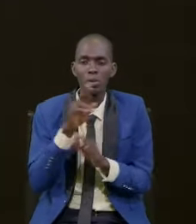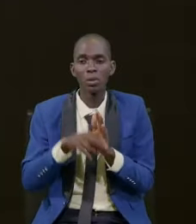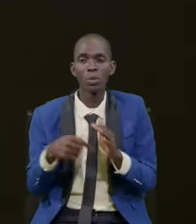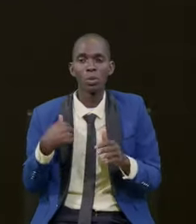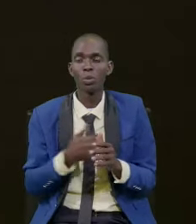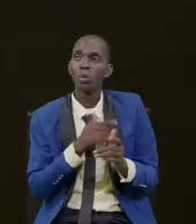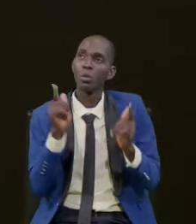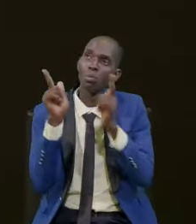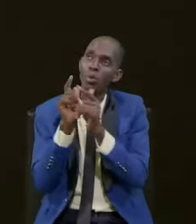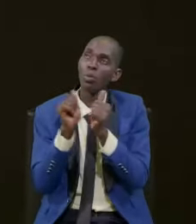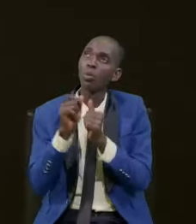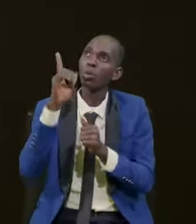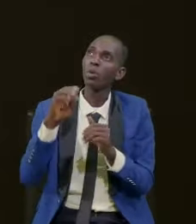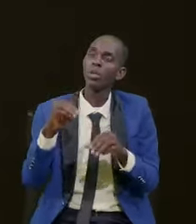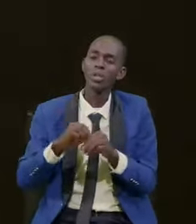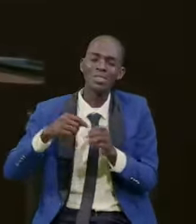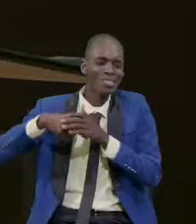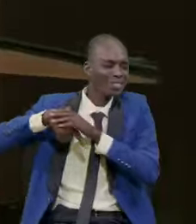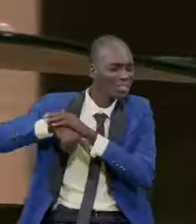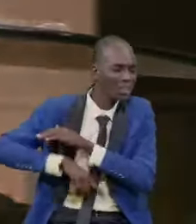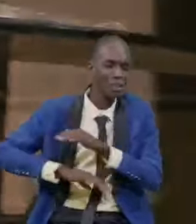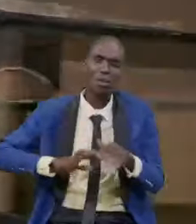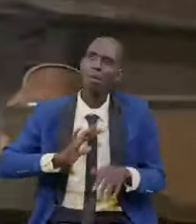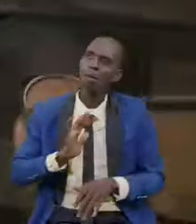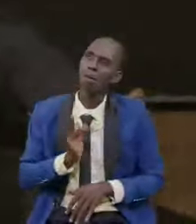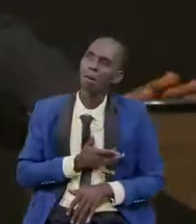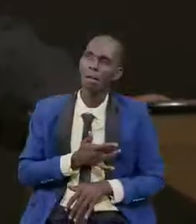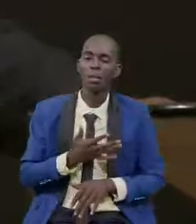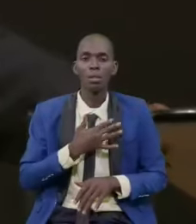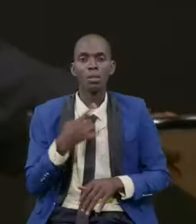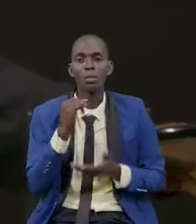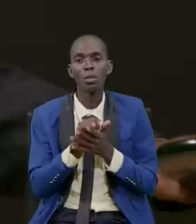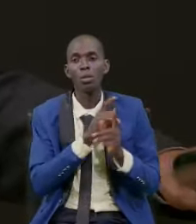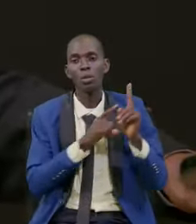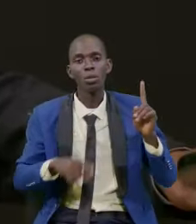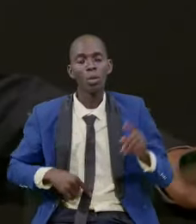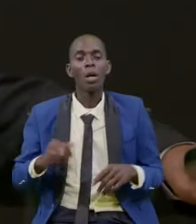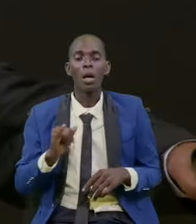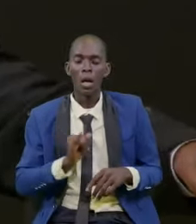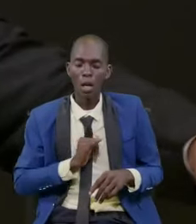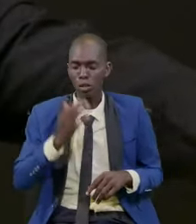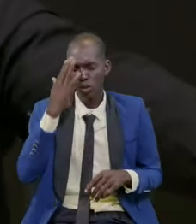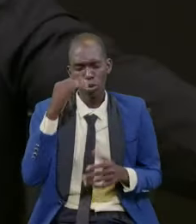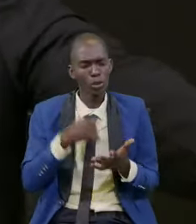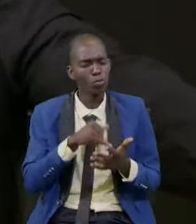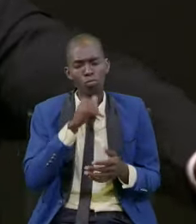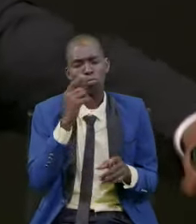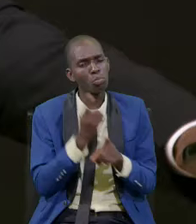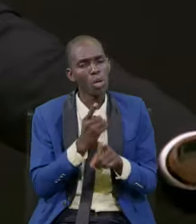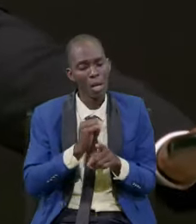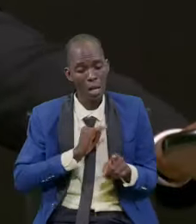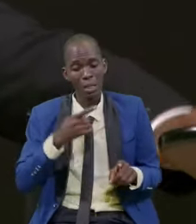conviction, and we say, Lord, I know this is not right. I did it in private, I said it in private,